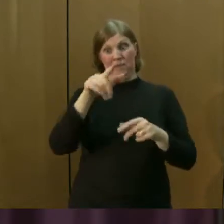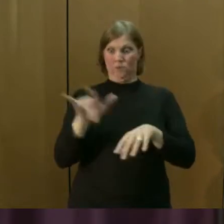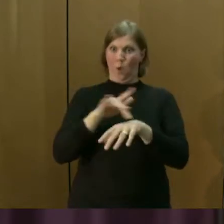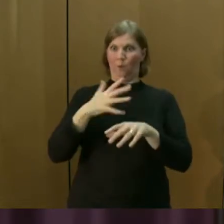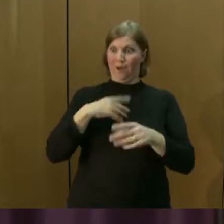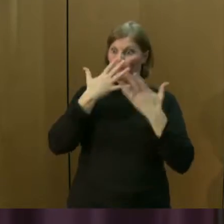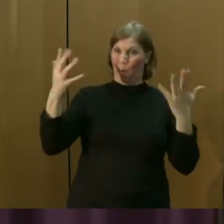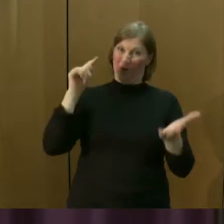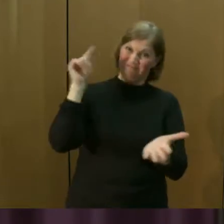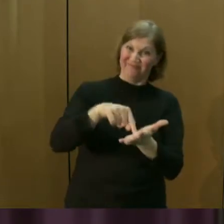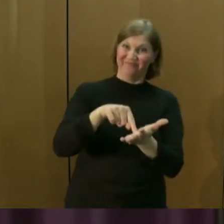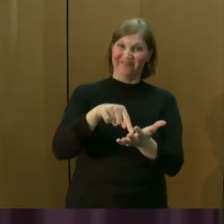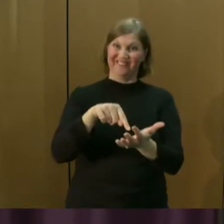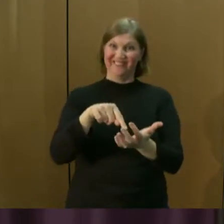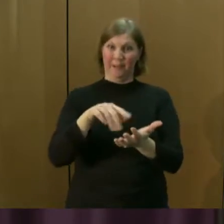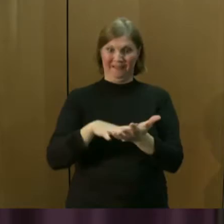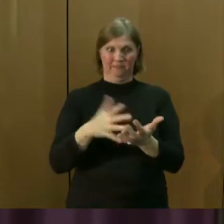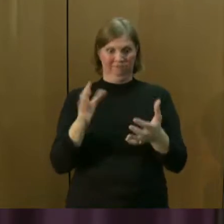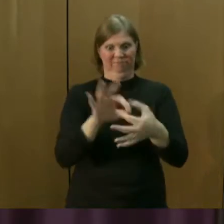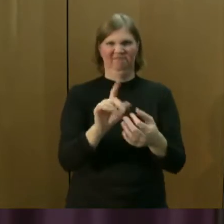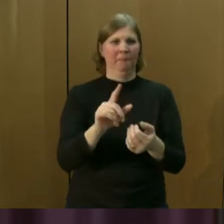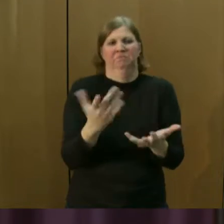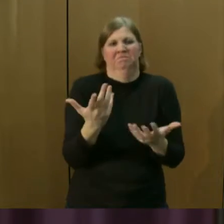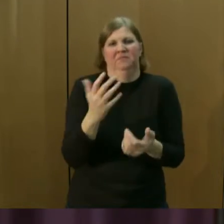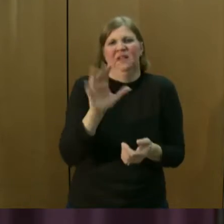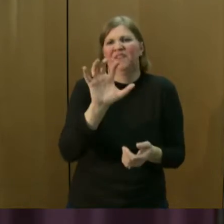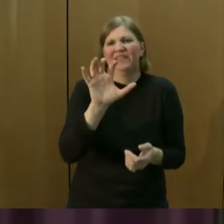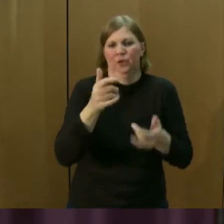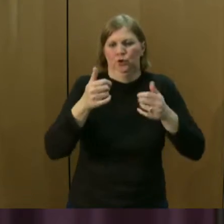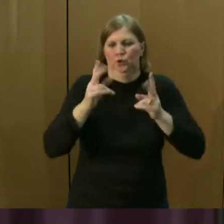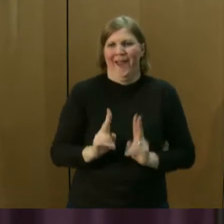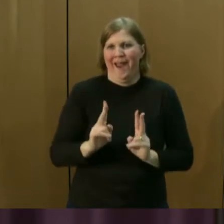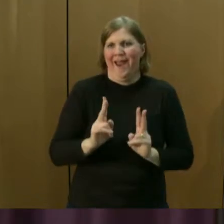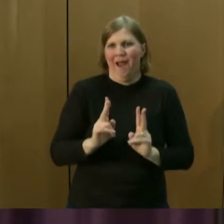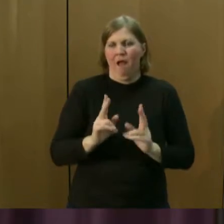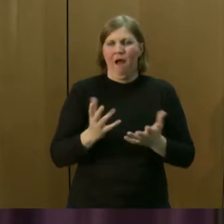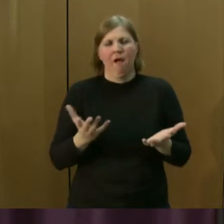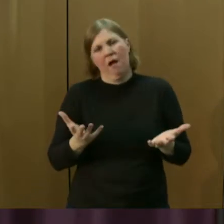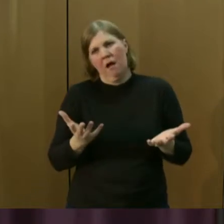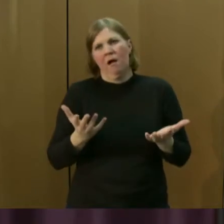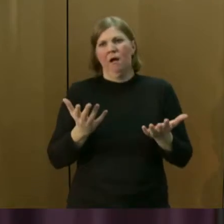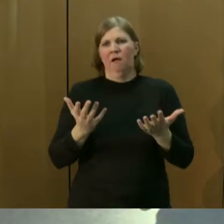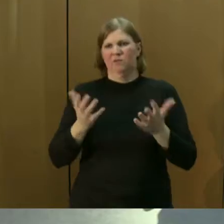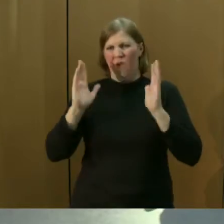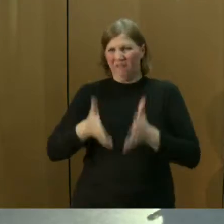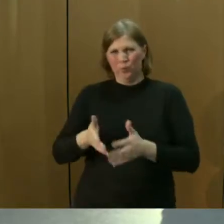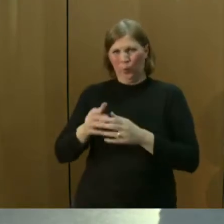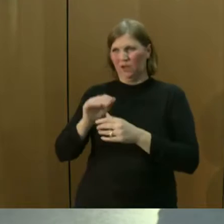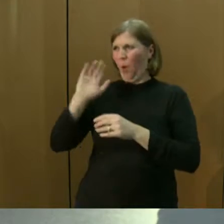those chairs up. Maybe just nip out to IKEA and buy them. That's probably going to be cheaper. Or any other store.